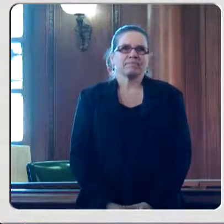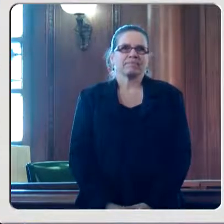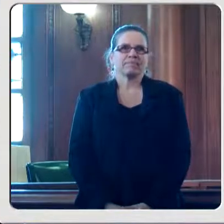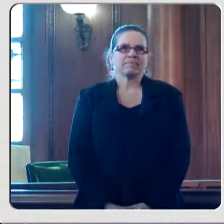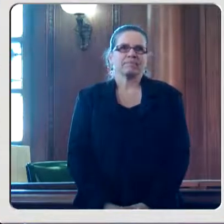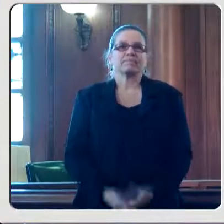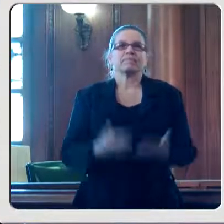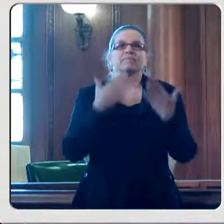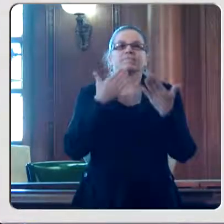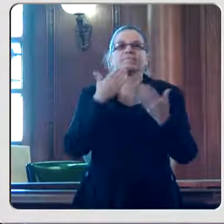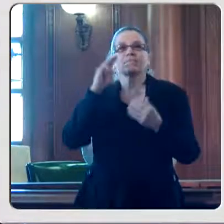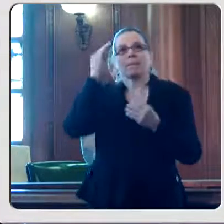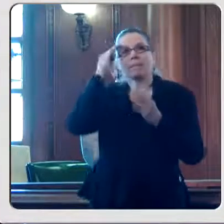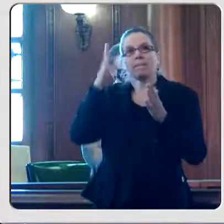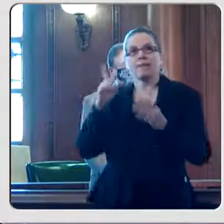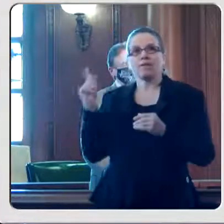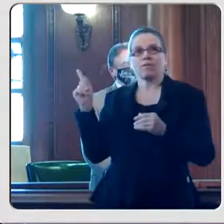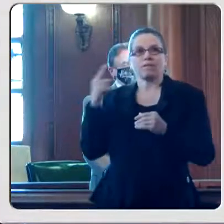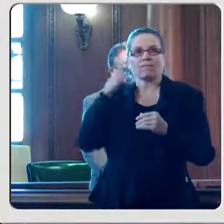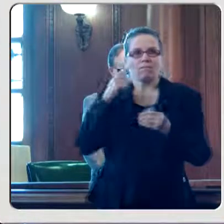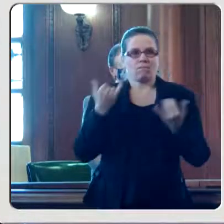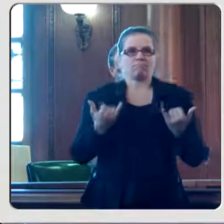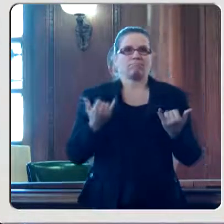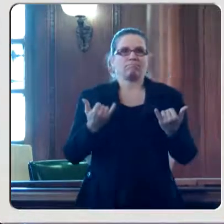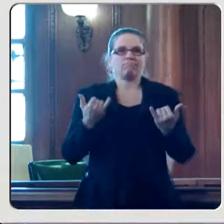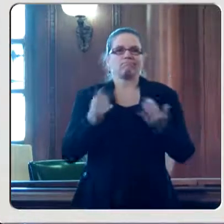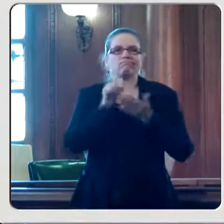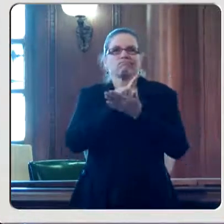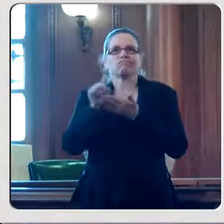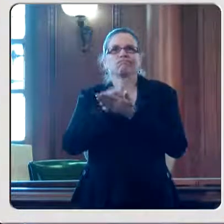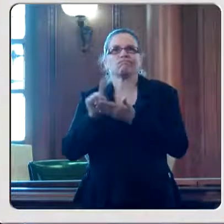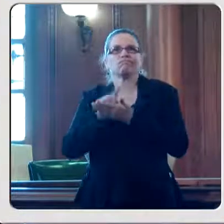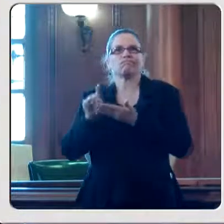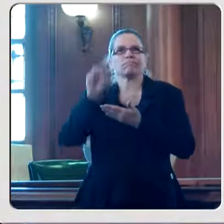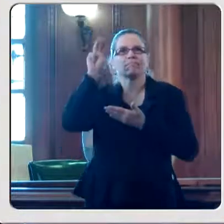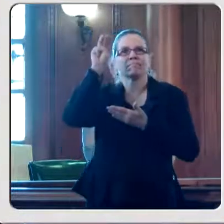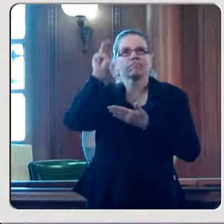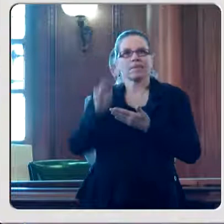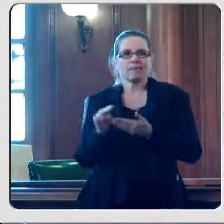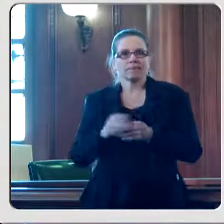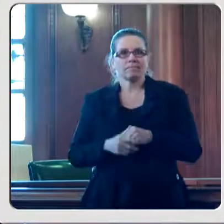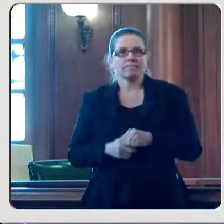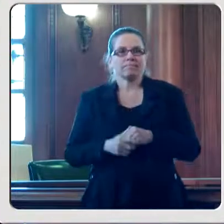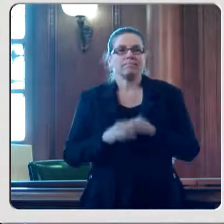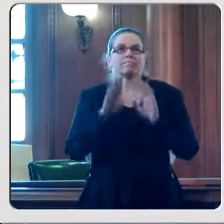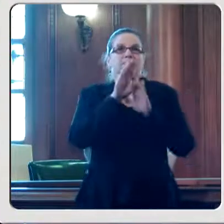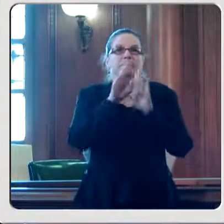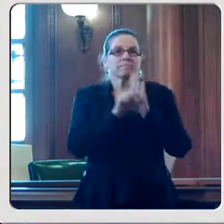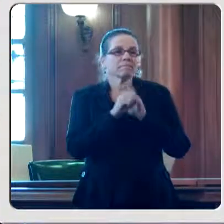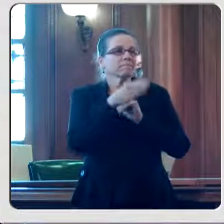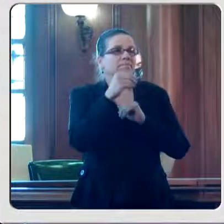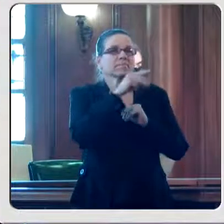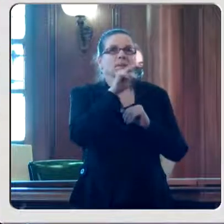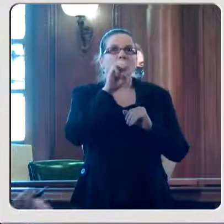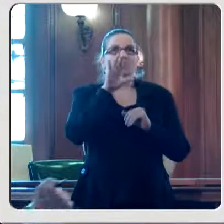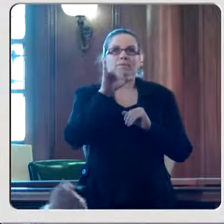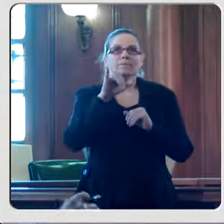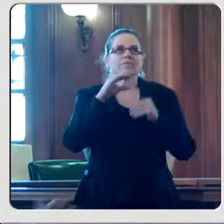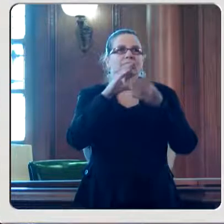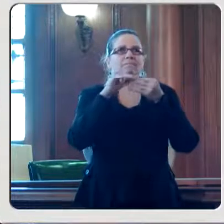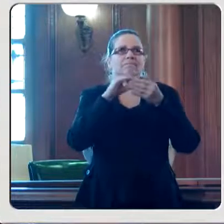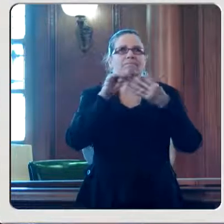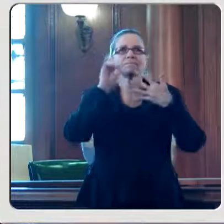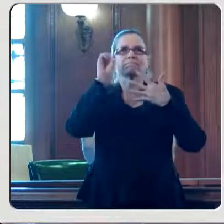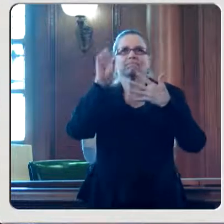We want to I want to start by thanking Bay State and Mercy Medical Center for their partnership through